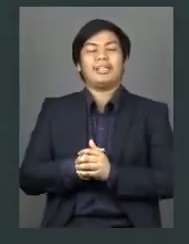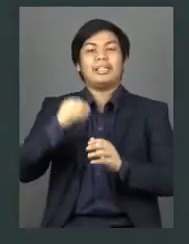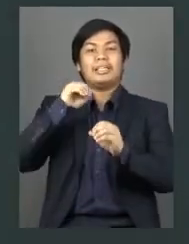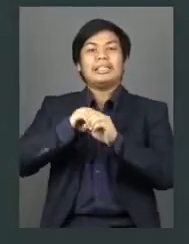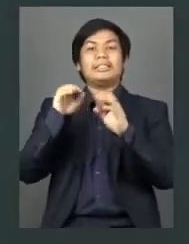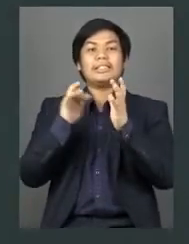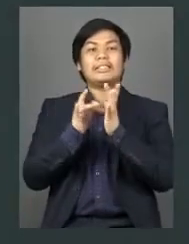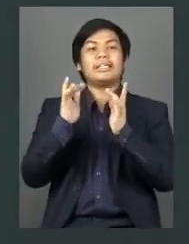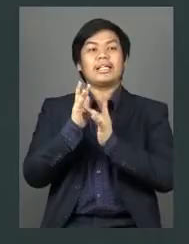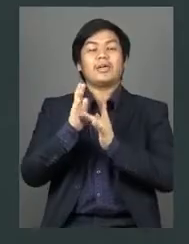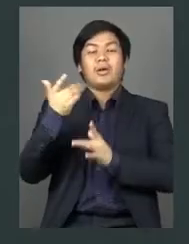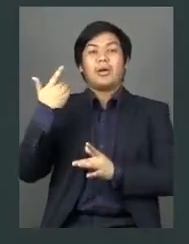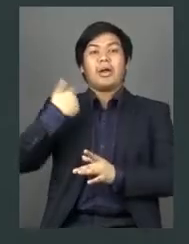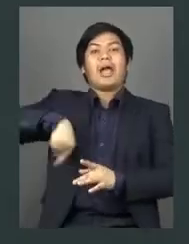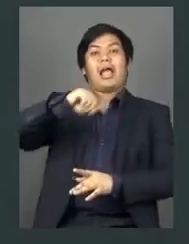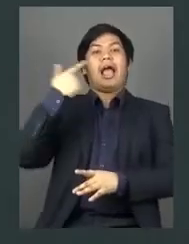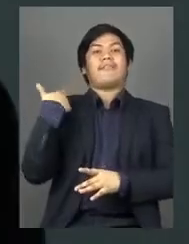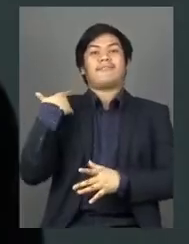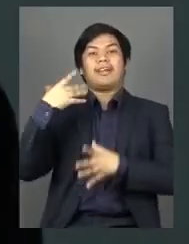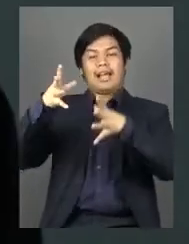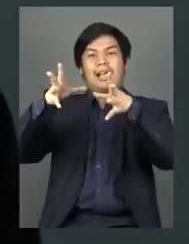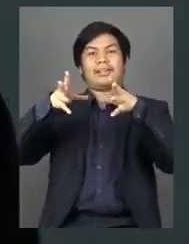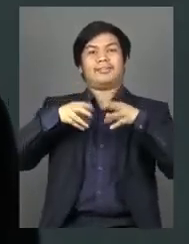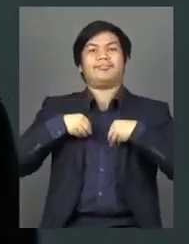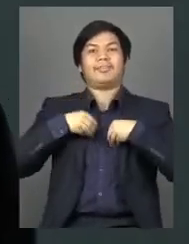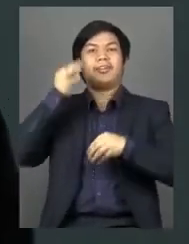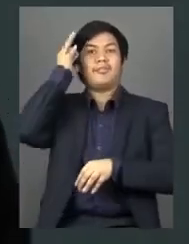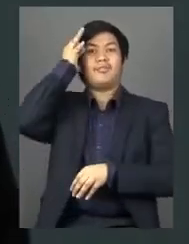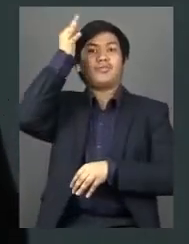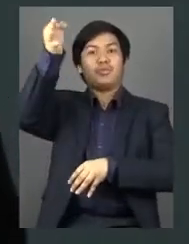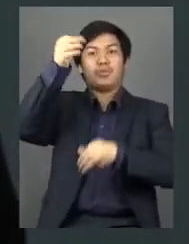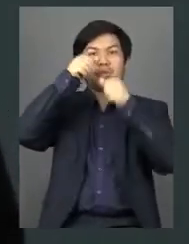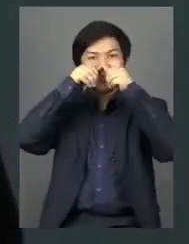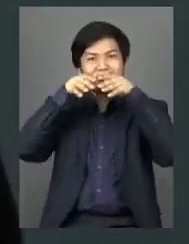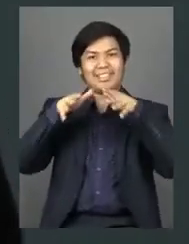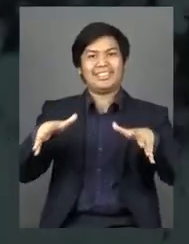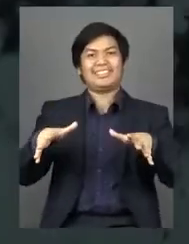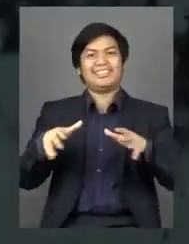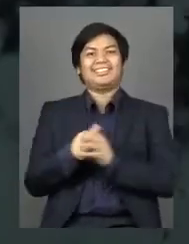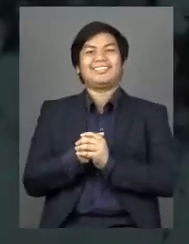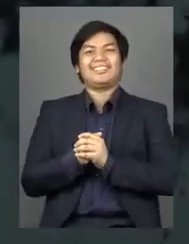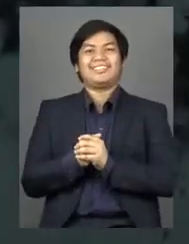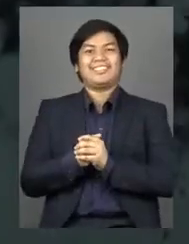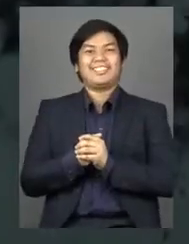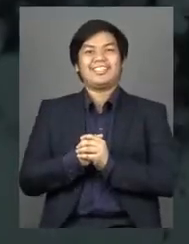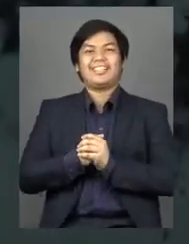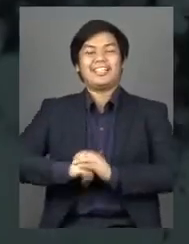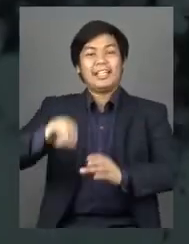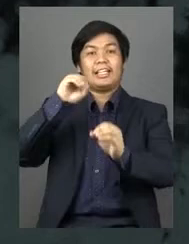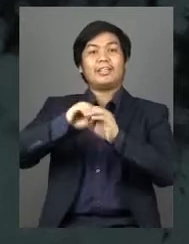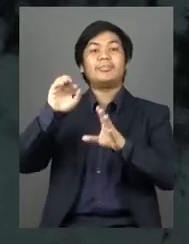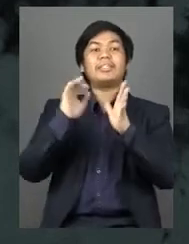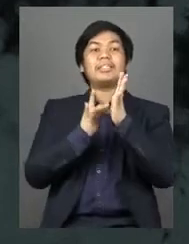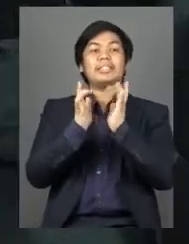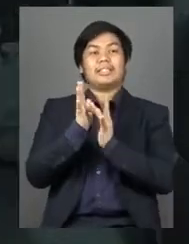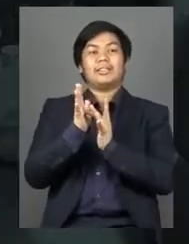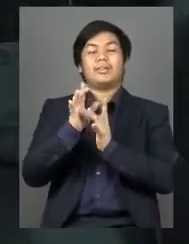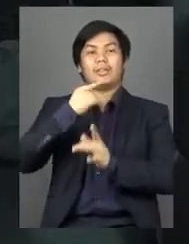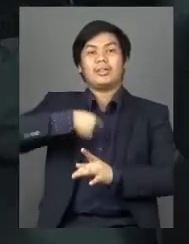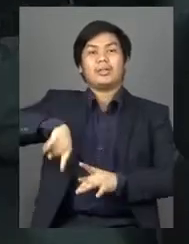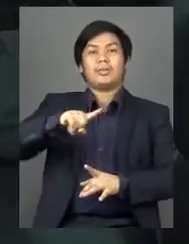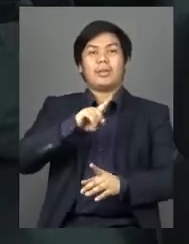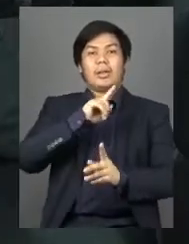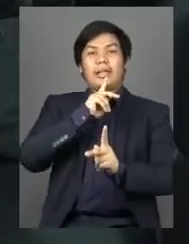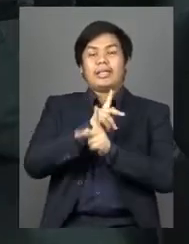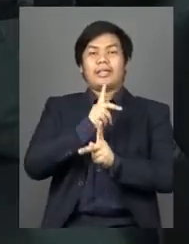In him, we have obtained an inheritance. And in him, we were